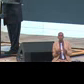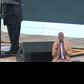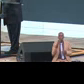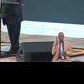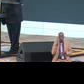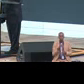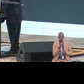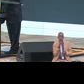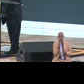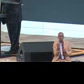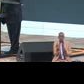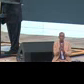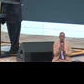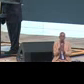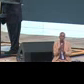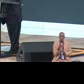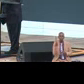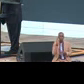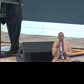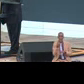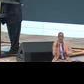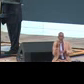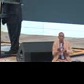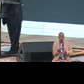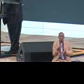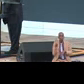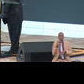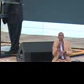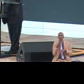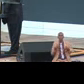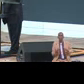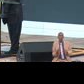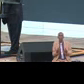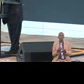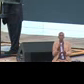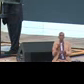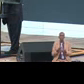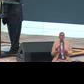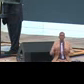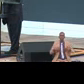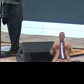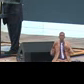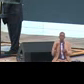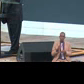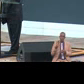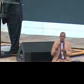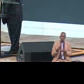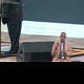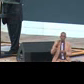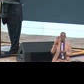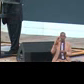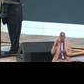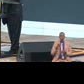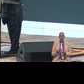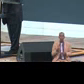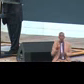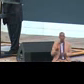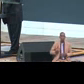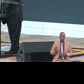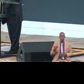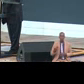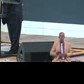you will not hold, you will not tolerate in your life, in your spirit, in